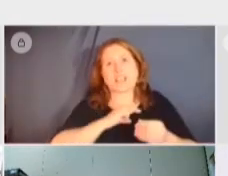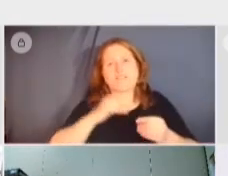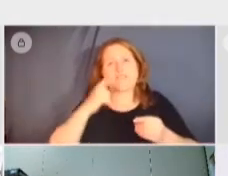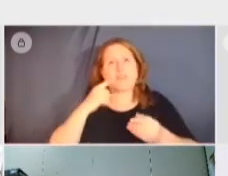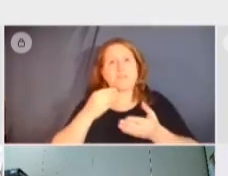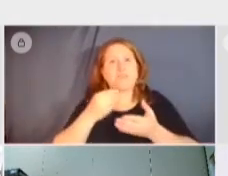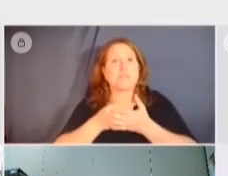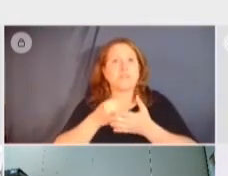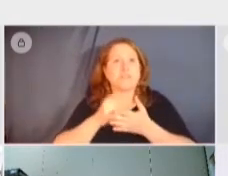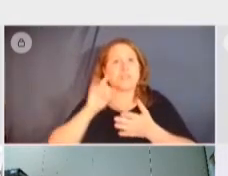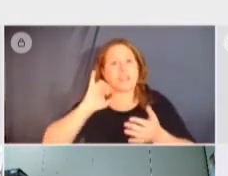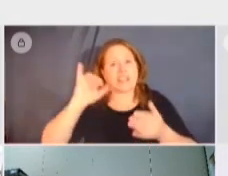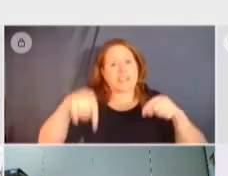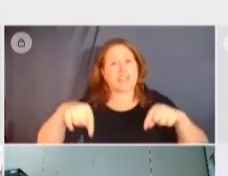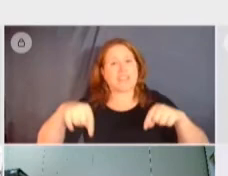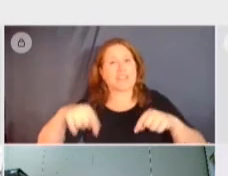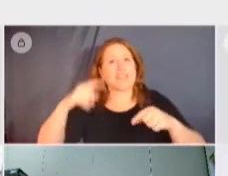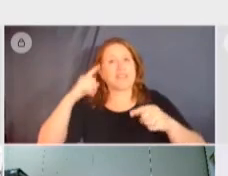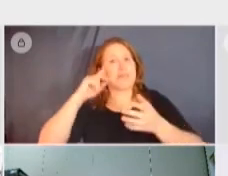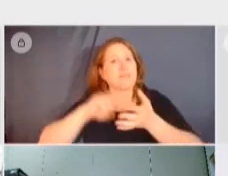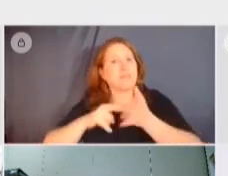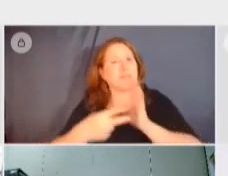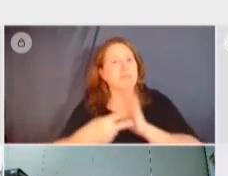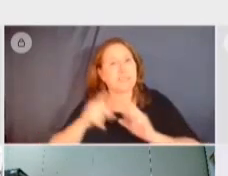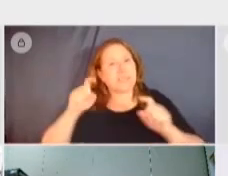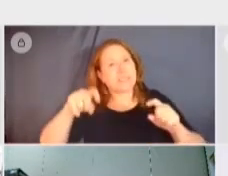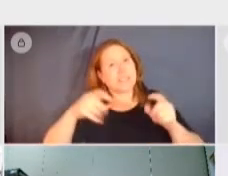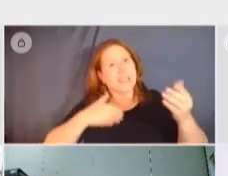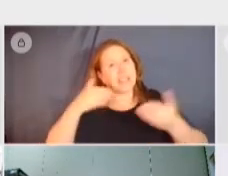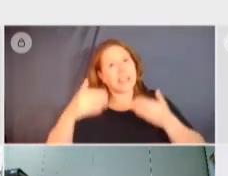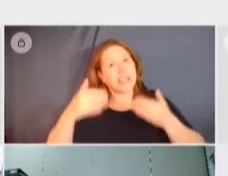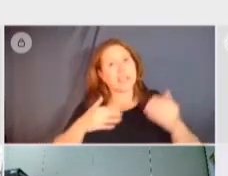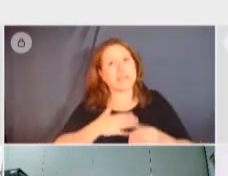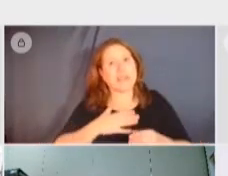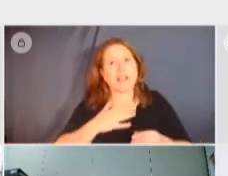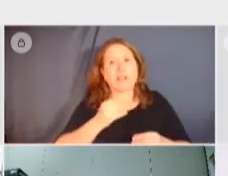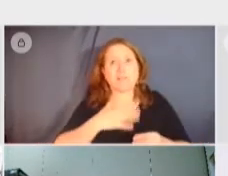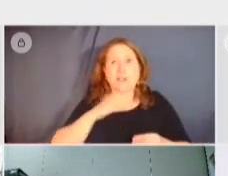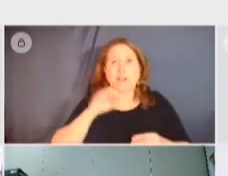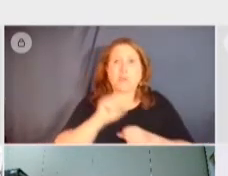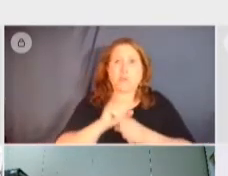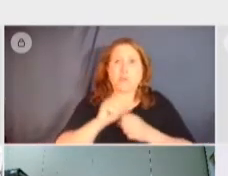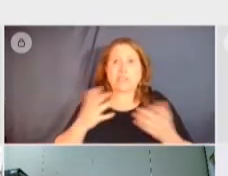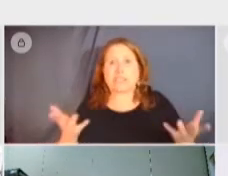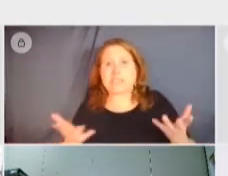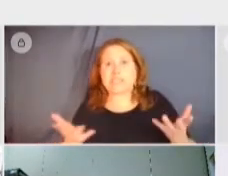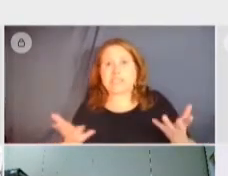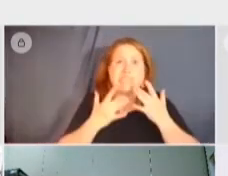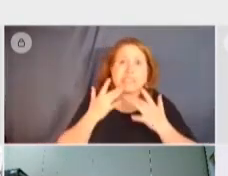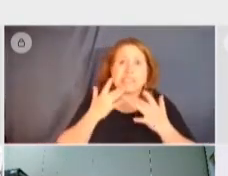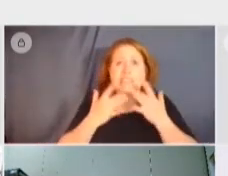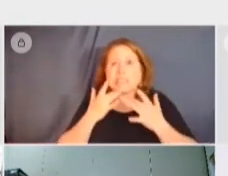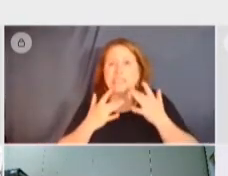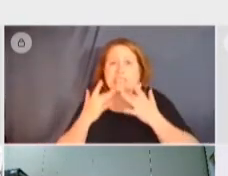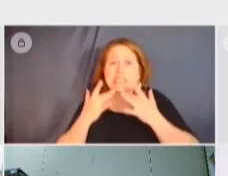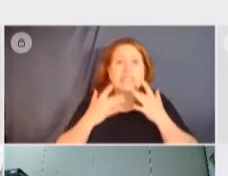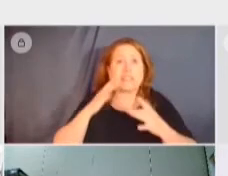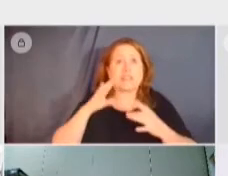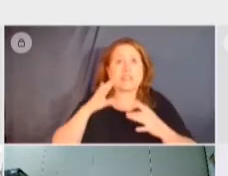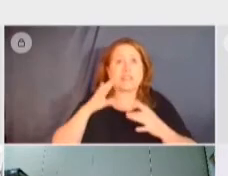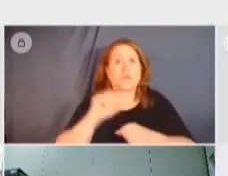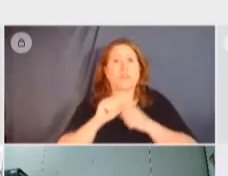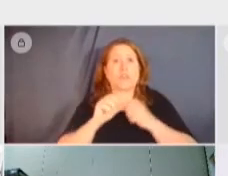I understand my colleagues' reluctance to actually lance the boil and litigate that